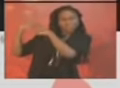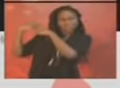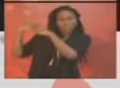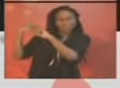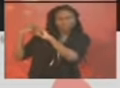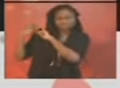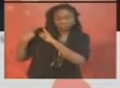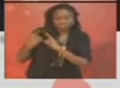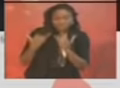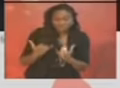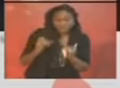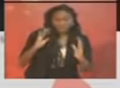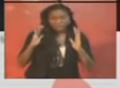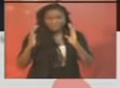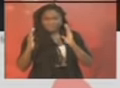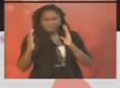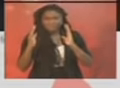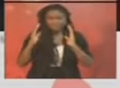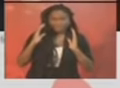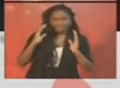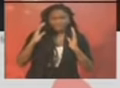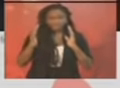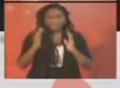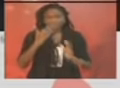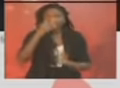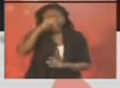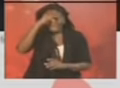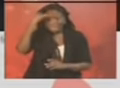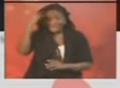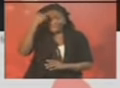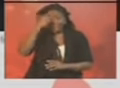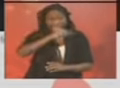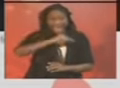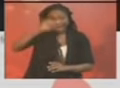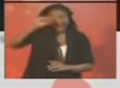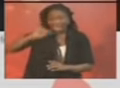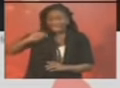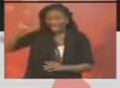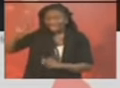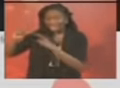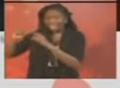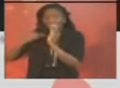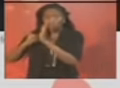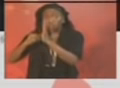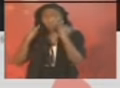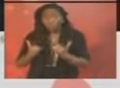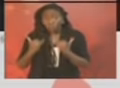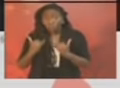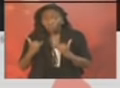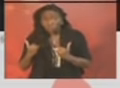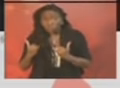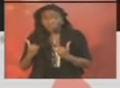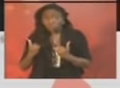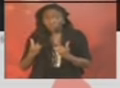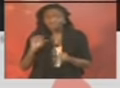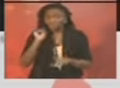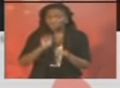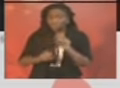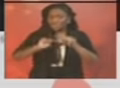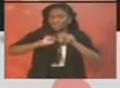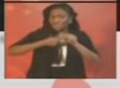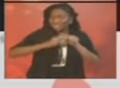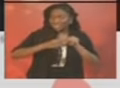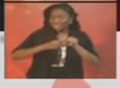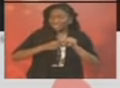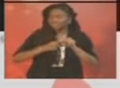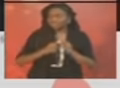line actually tells you where you're at any given point in time. So we're looking at 2020 and we're into 2021. So we're starting with the